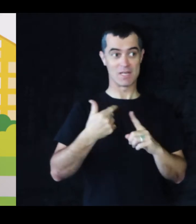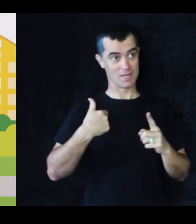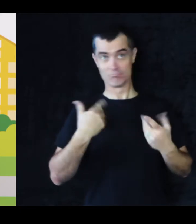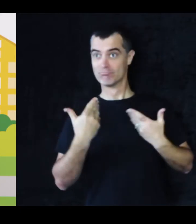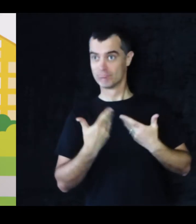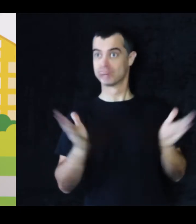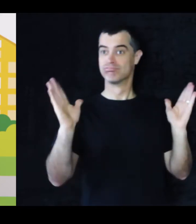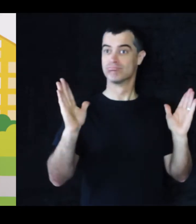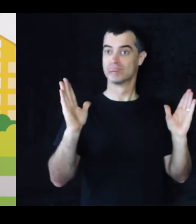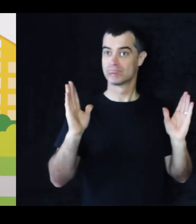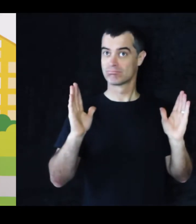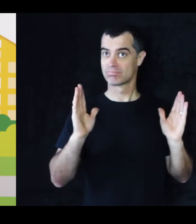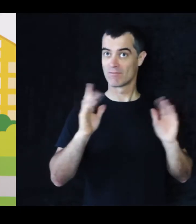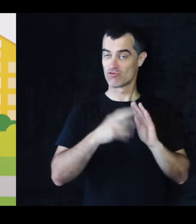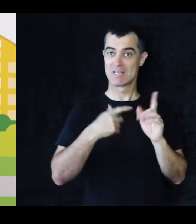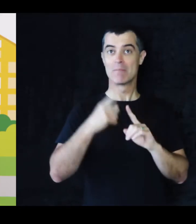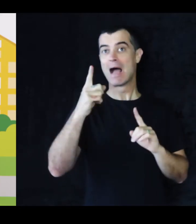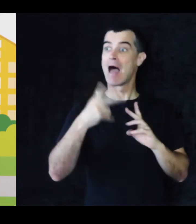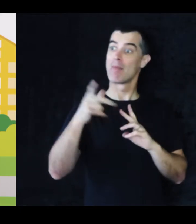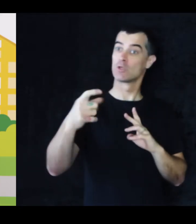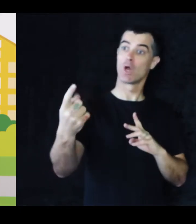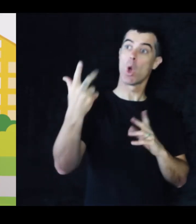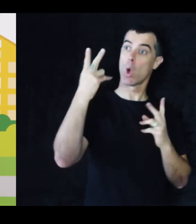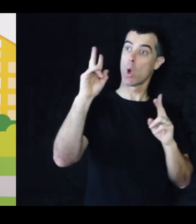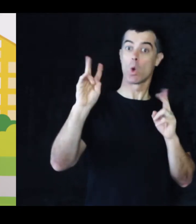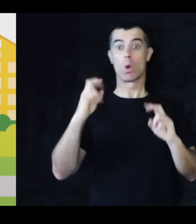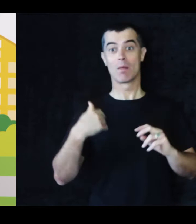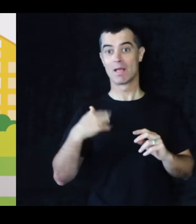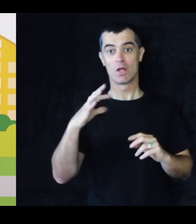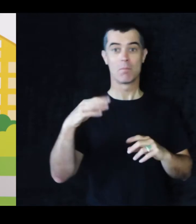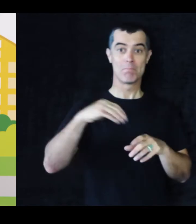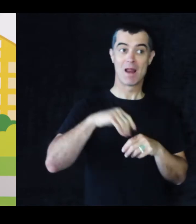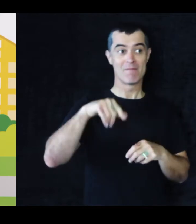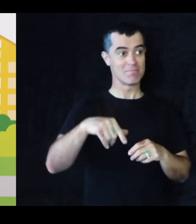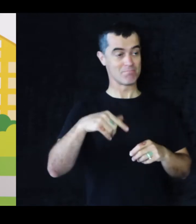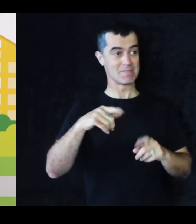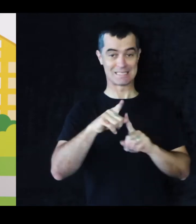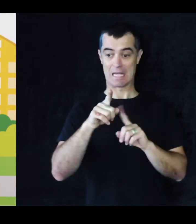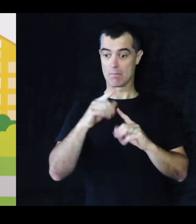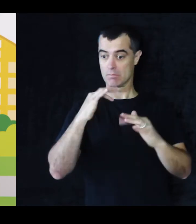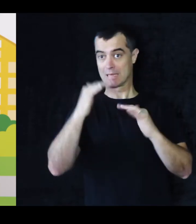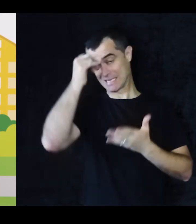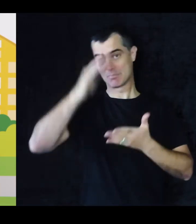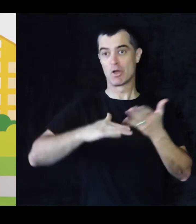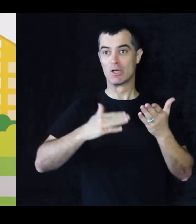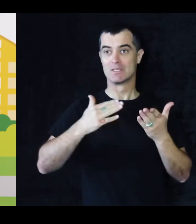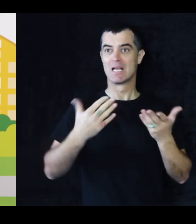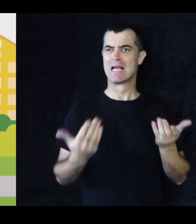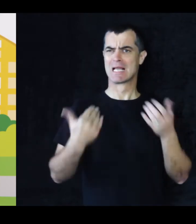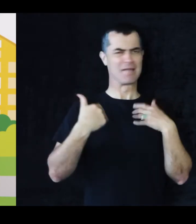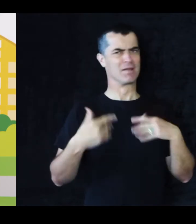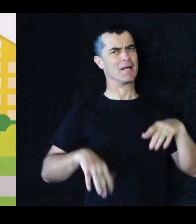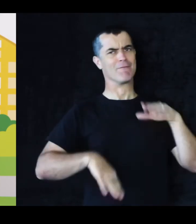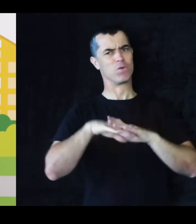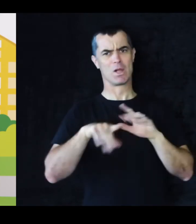a totally a self-professed freak. However, if somebody else calls me freak who's not part of the experience, then it